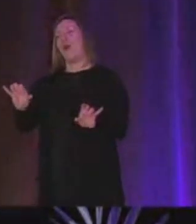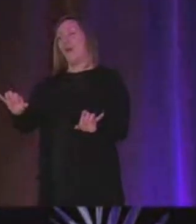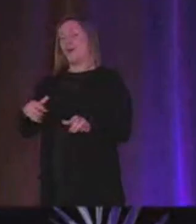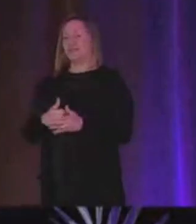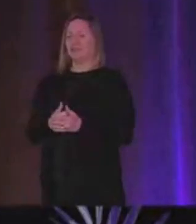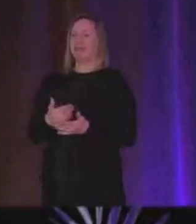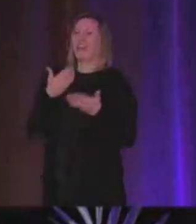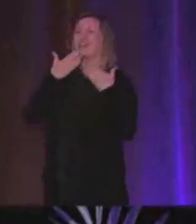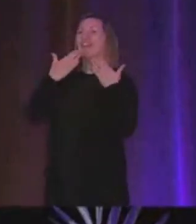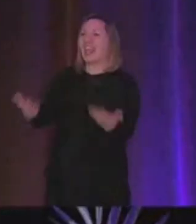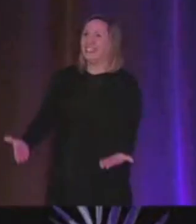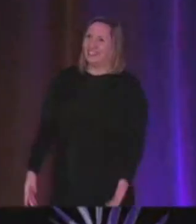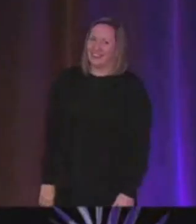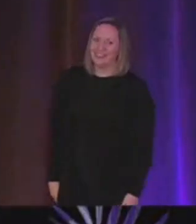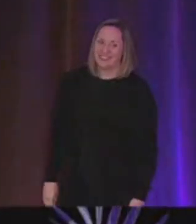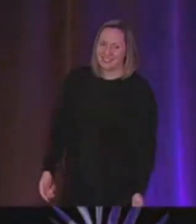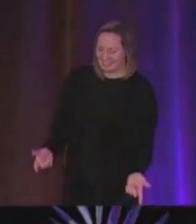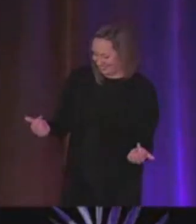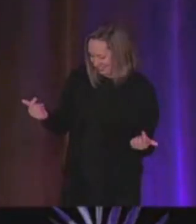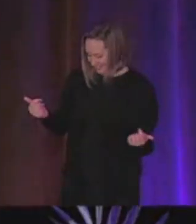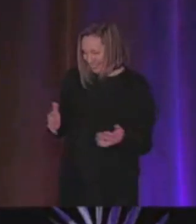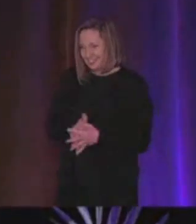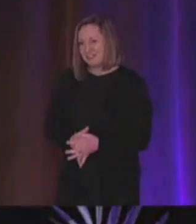Oh, thank you.